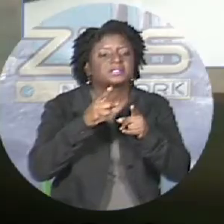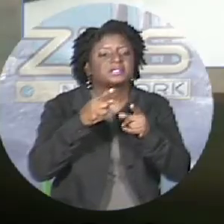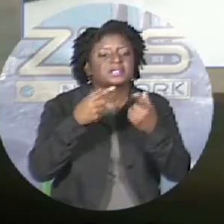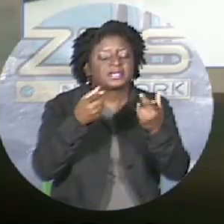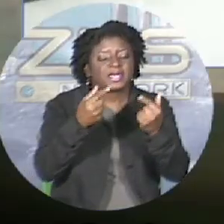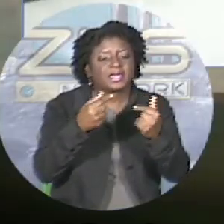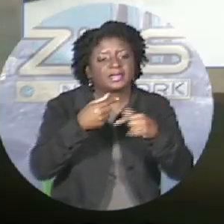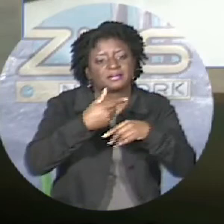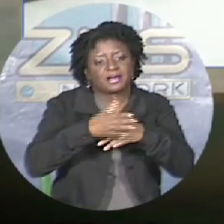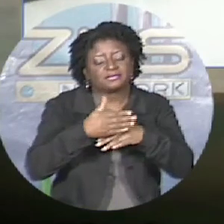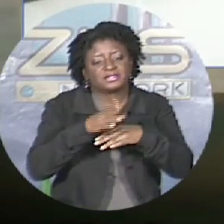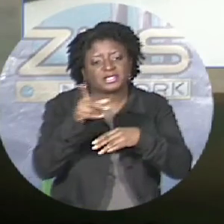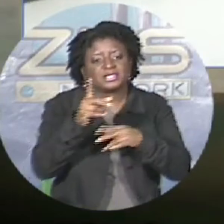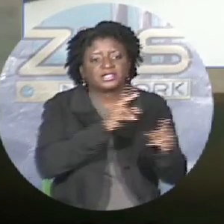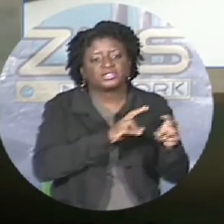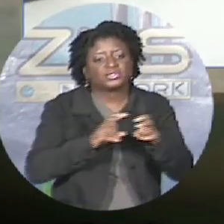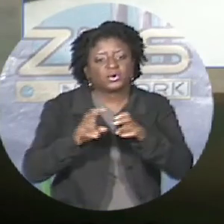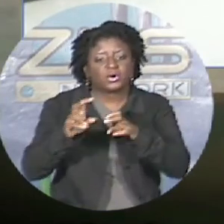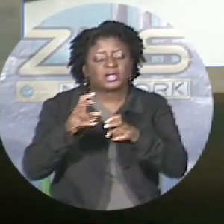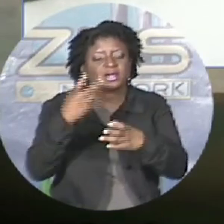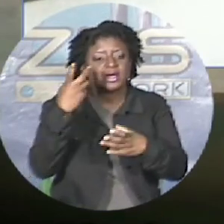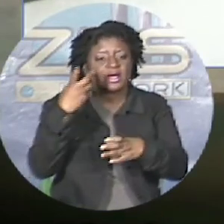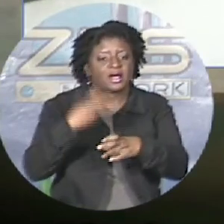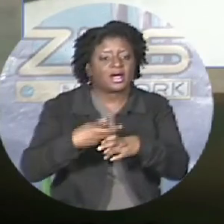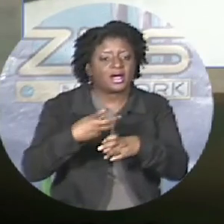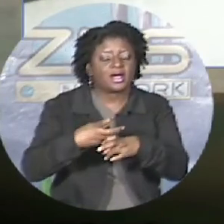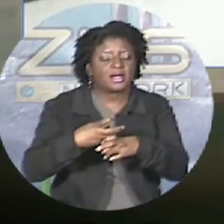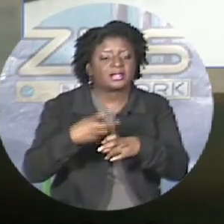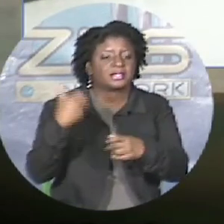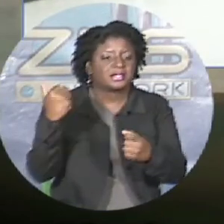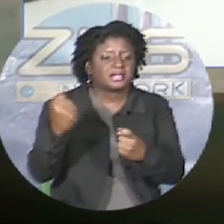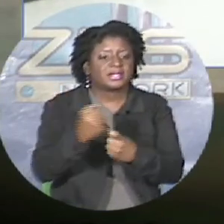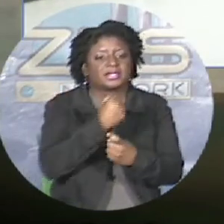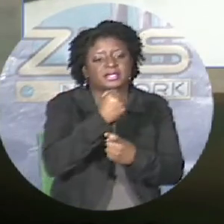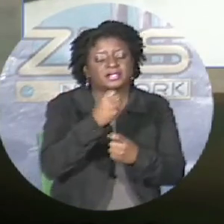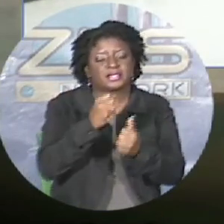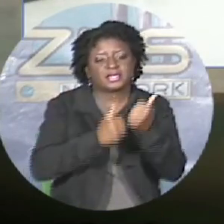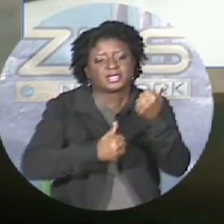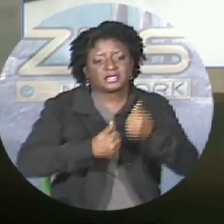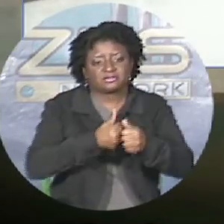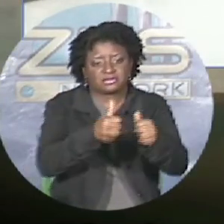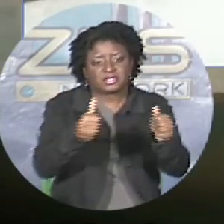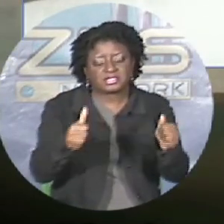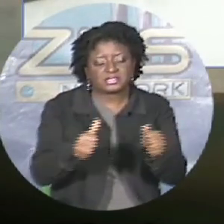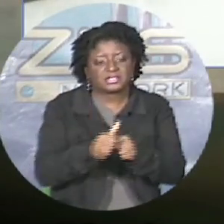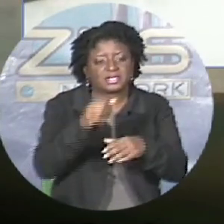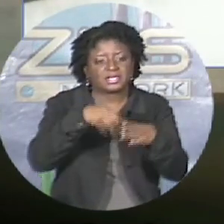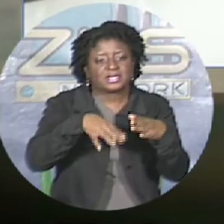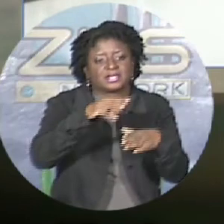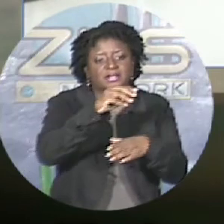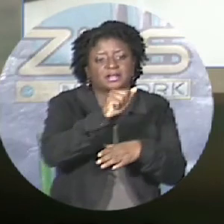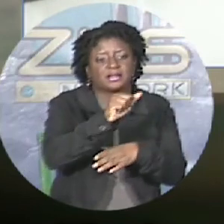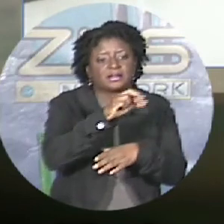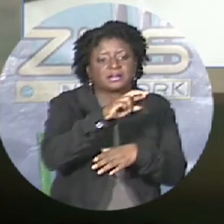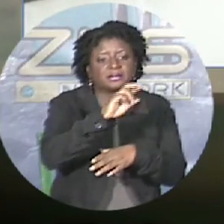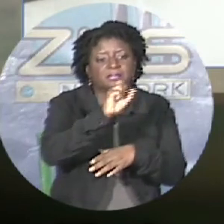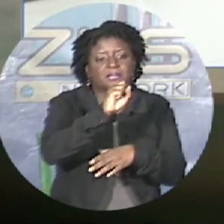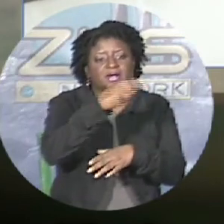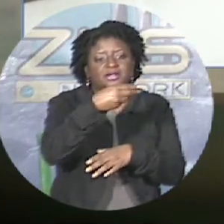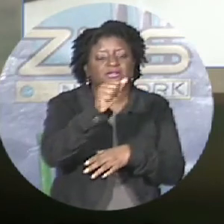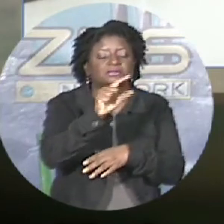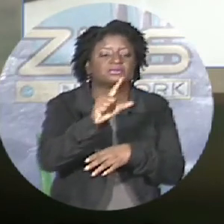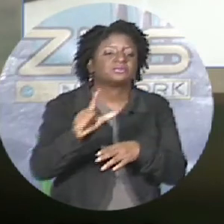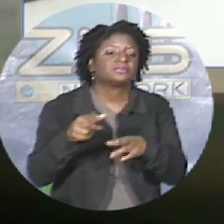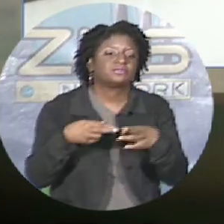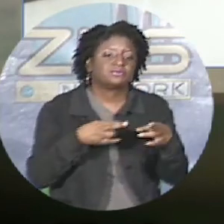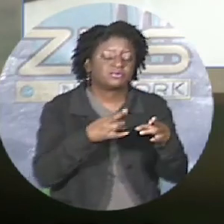today. Clint Watson joins us now with the latest. Clint, you've just come back with the Prime Minister, and I understand that this may have been a very tough thing to view